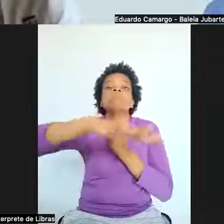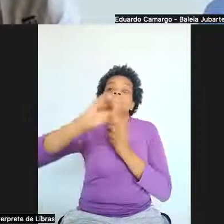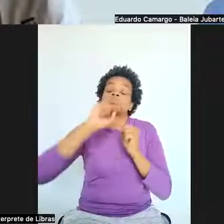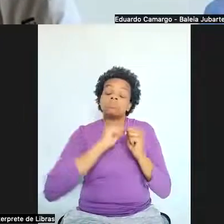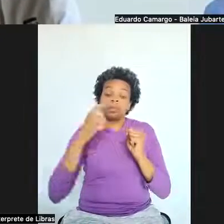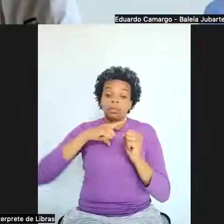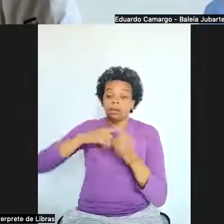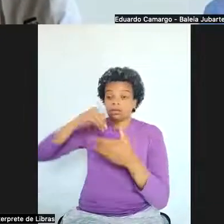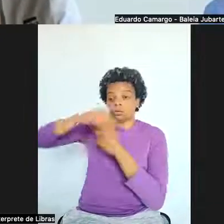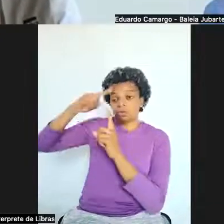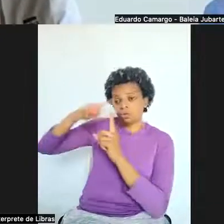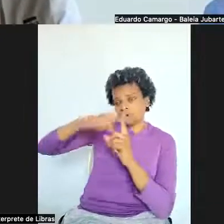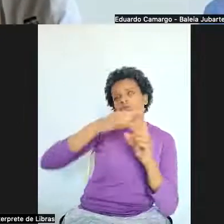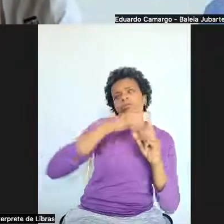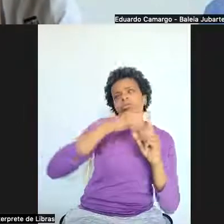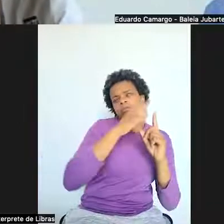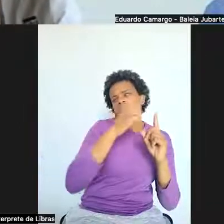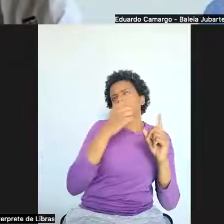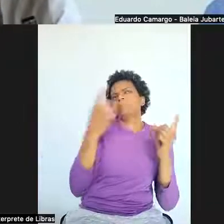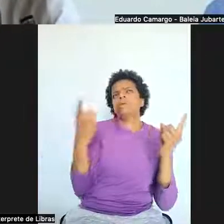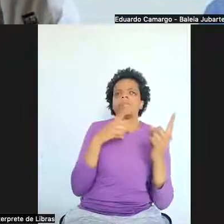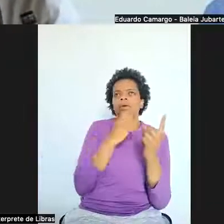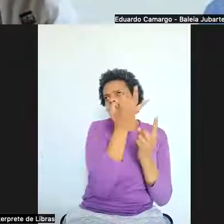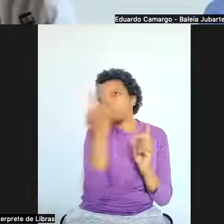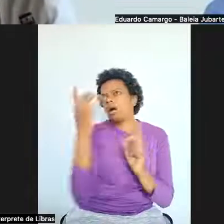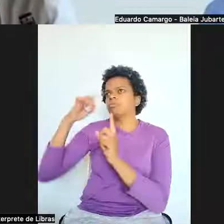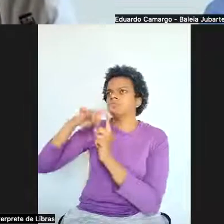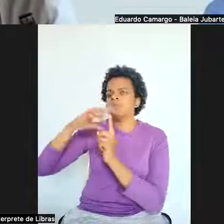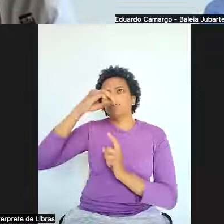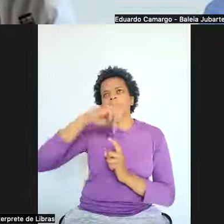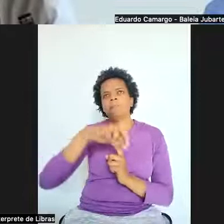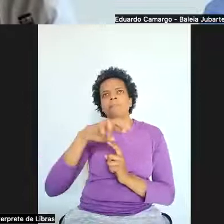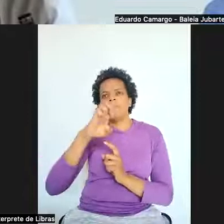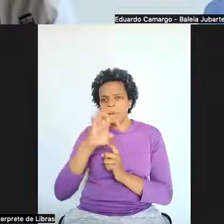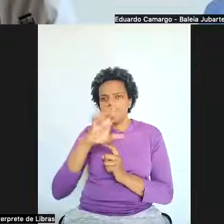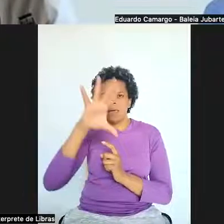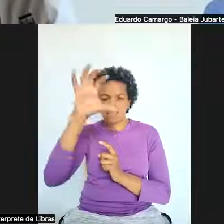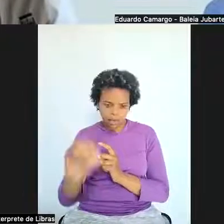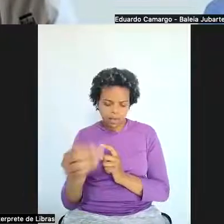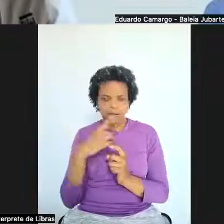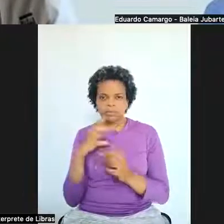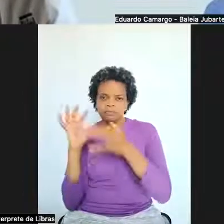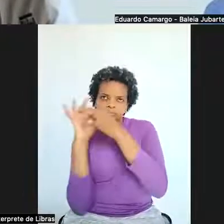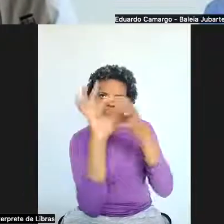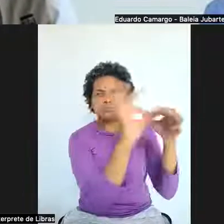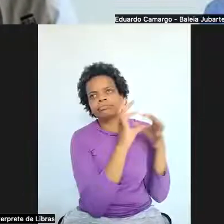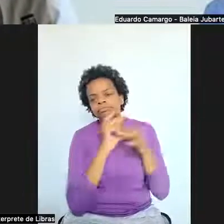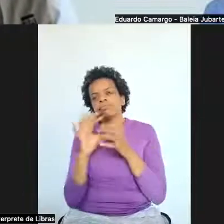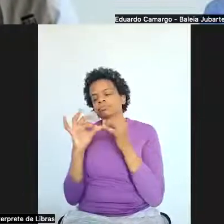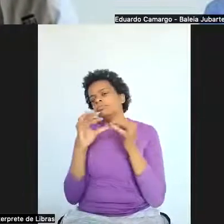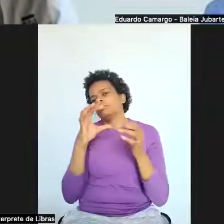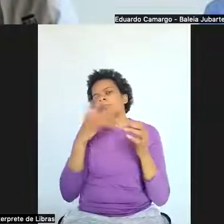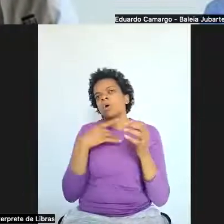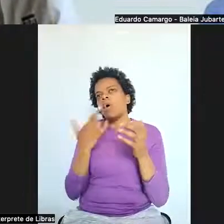which in my opinion encompasses species like the grouper and others, because there is interconnectivity between the